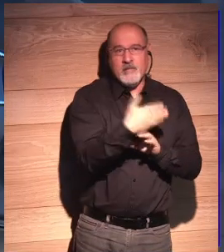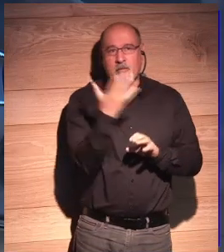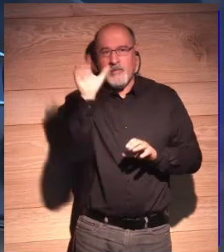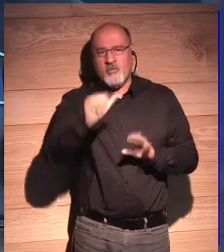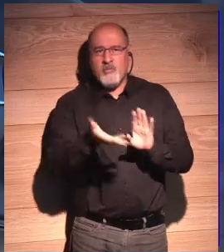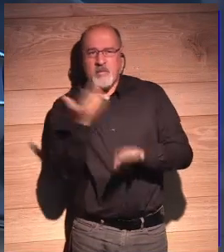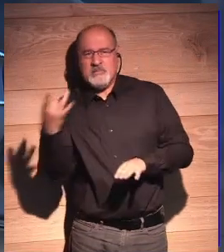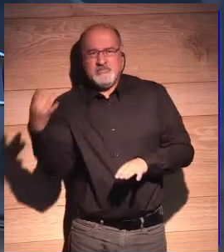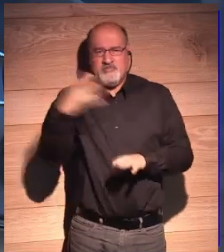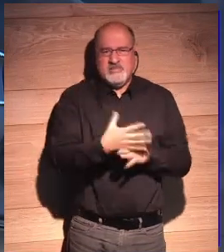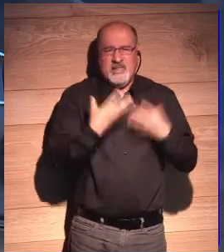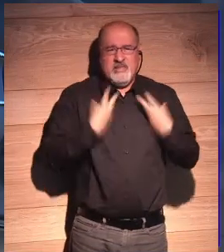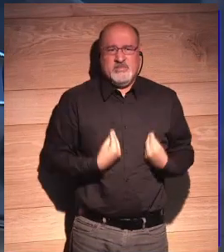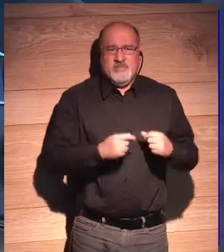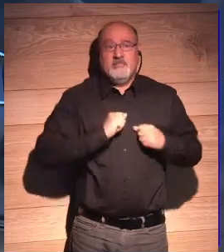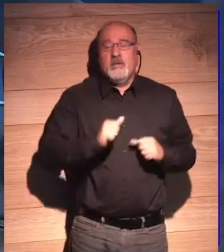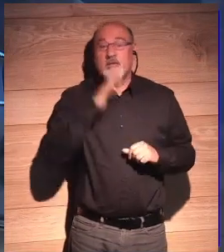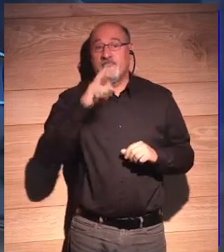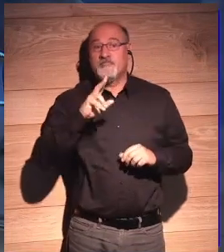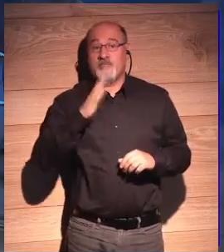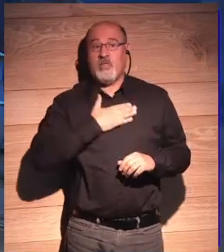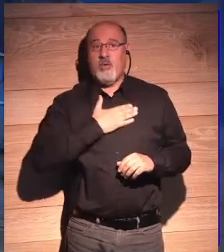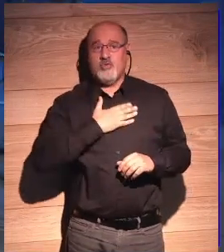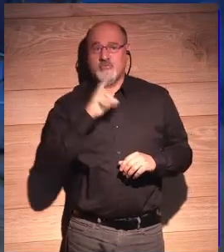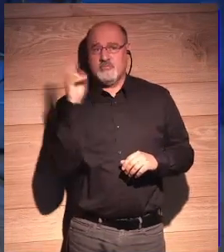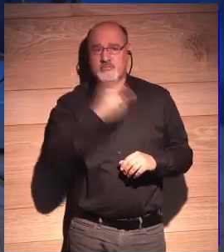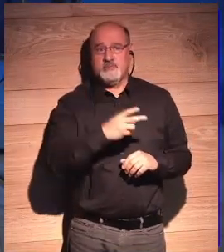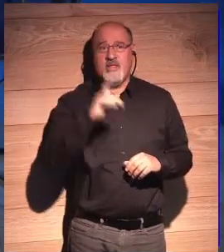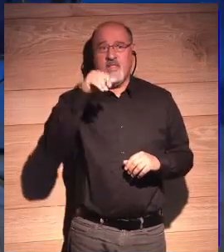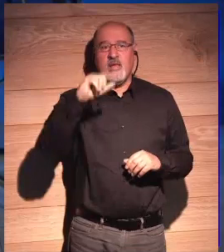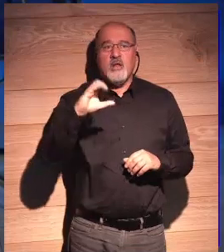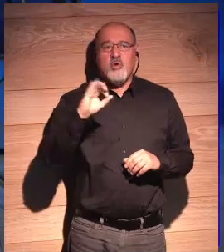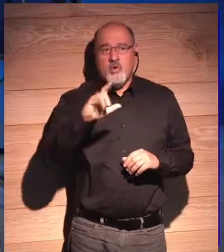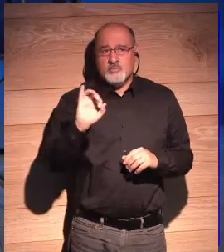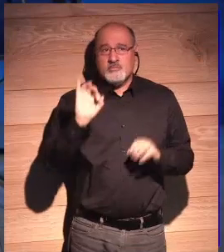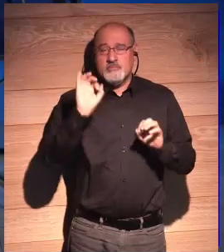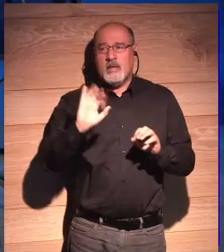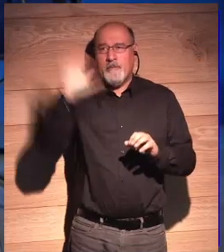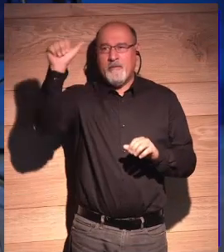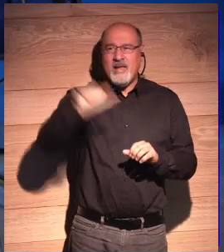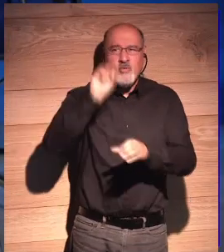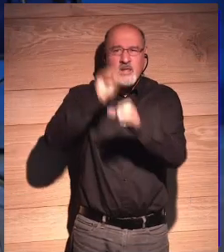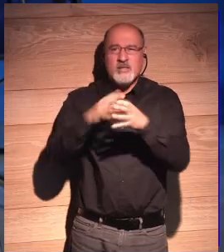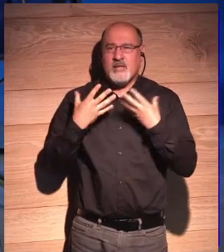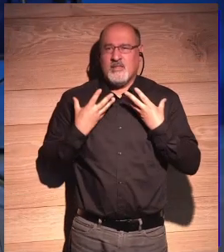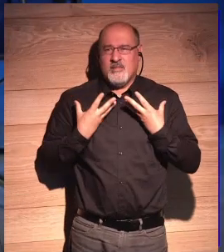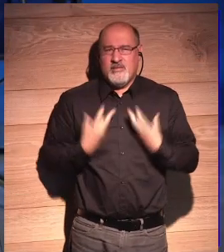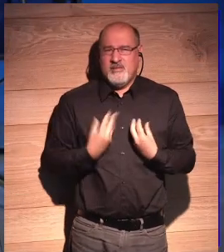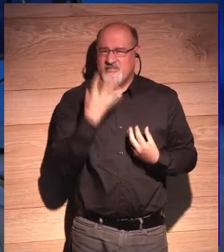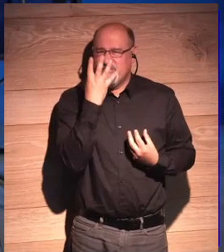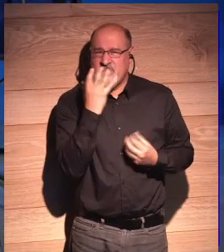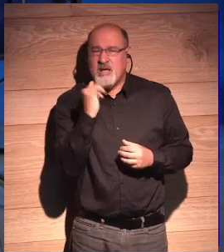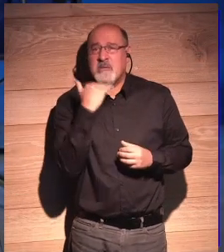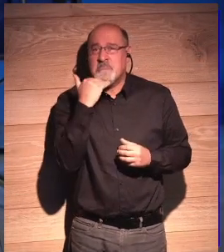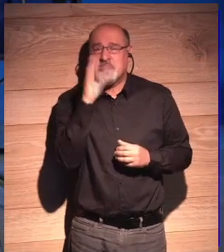Well, I'm not sure if that ending of the movie is depressing or not. I can't decide. It was, as you know, how films are